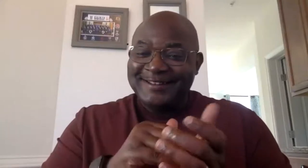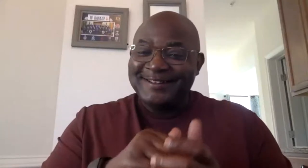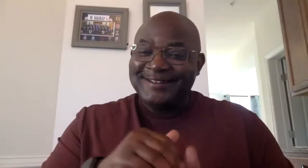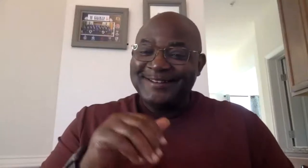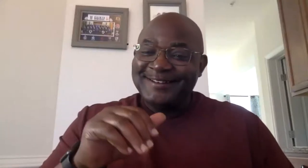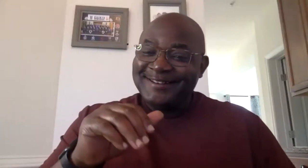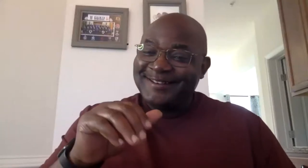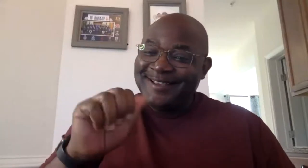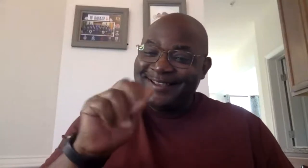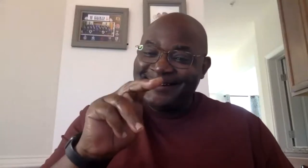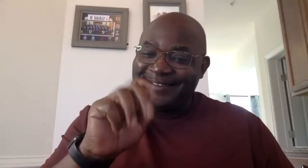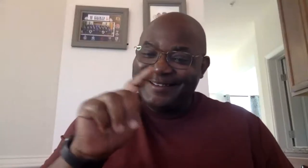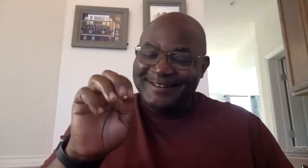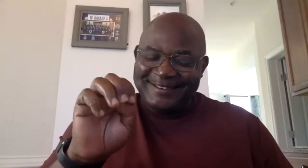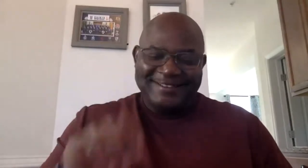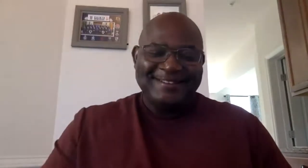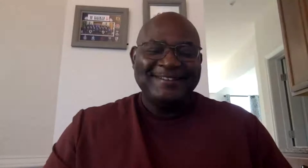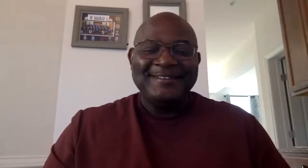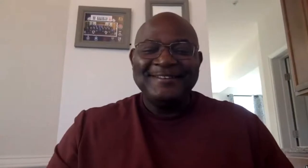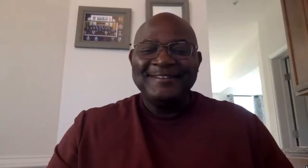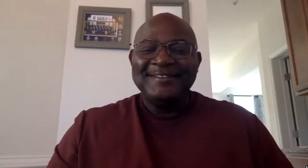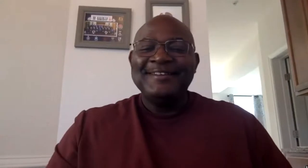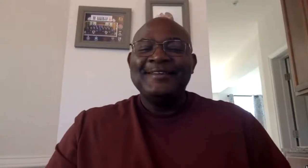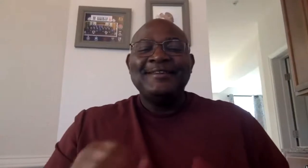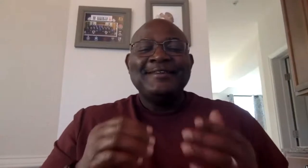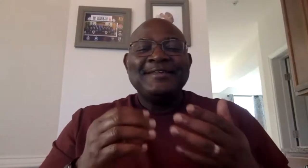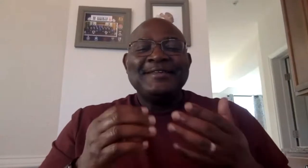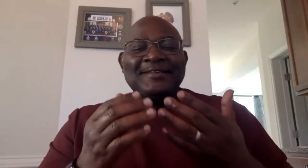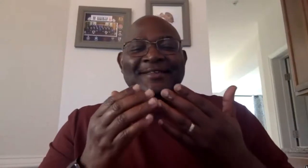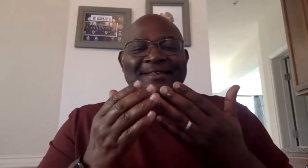And good to see you guys again as well.